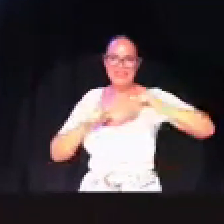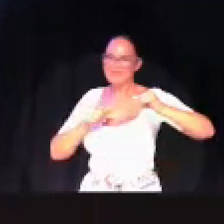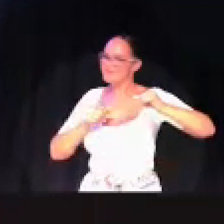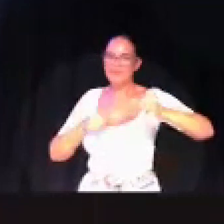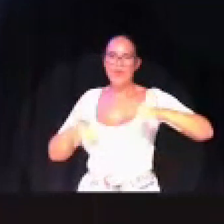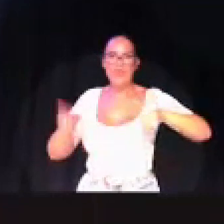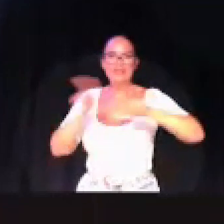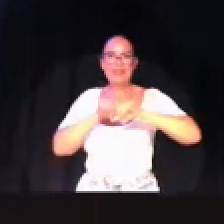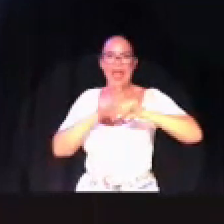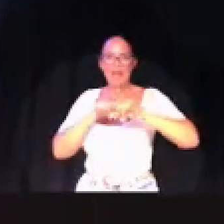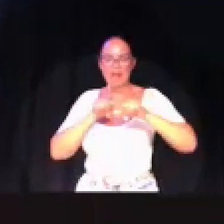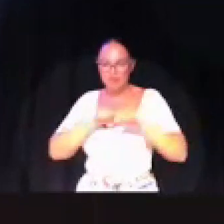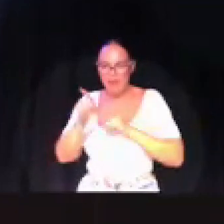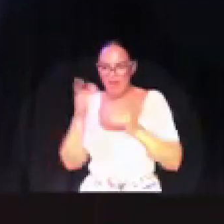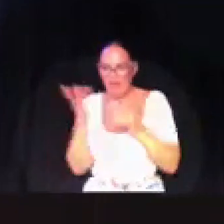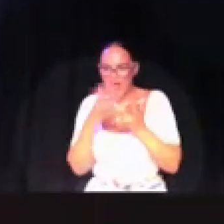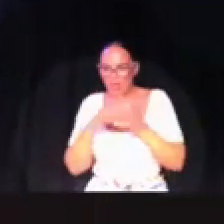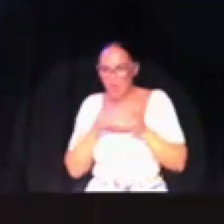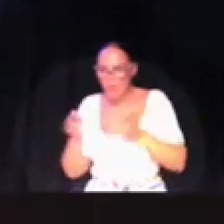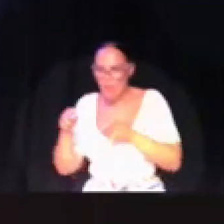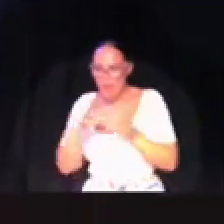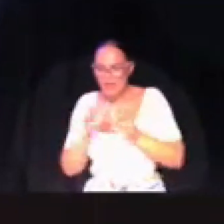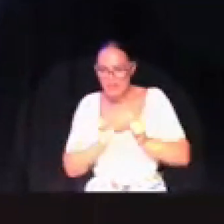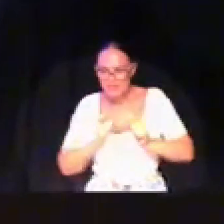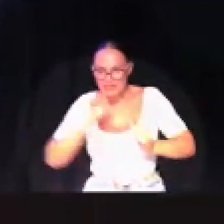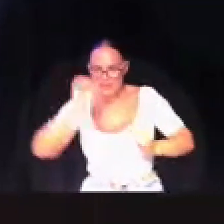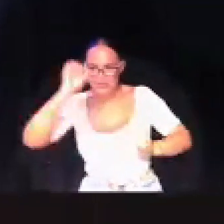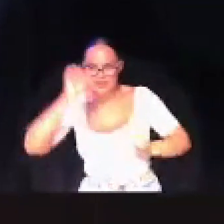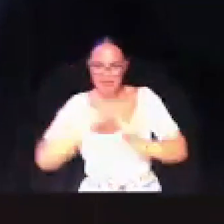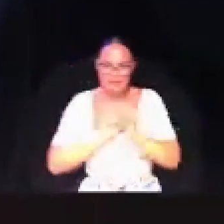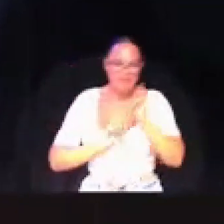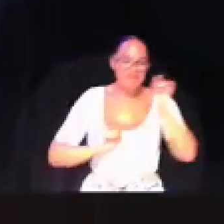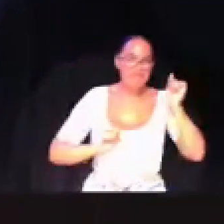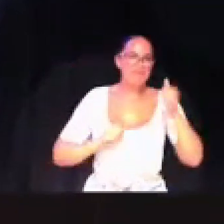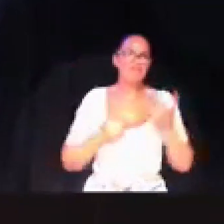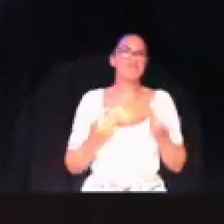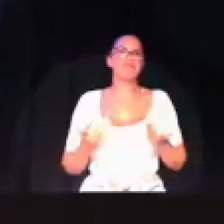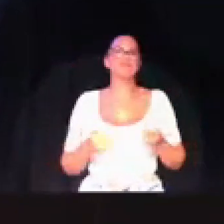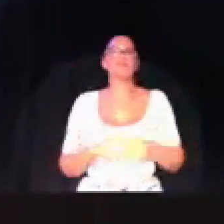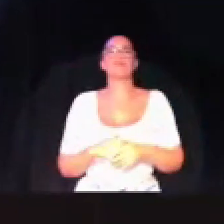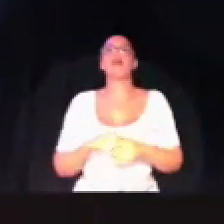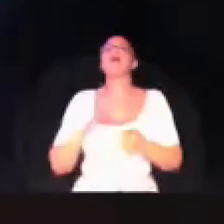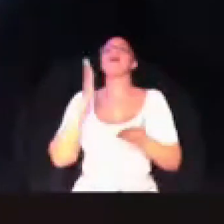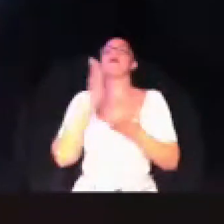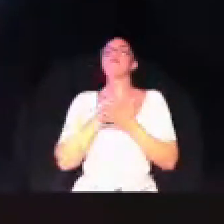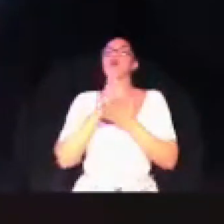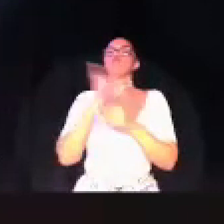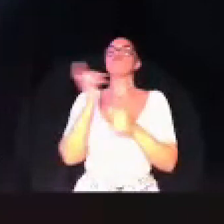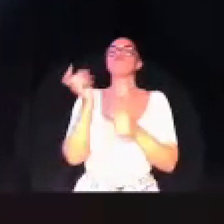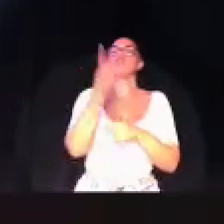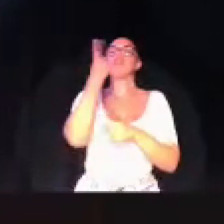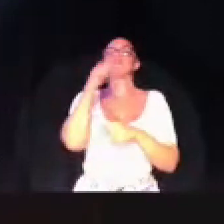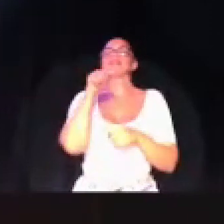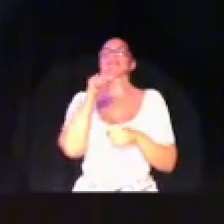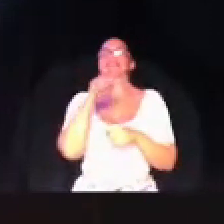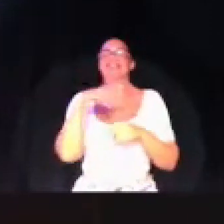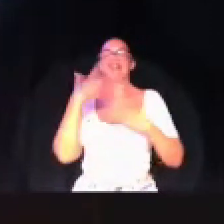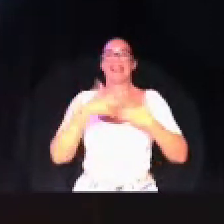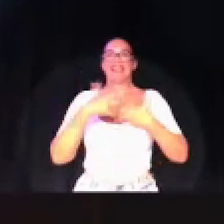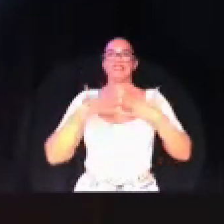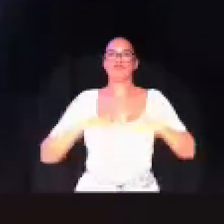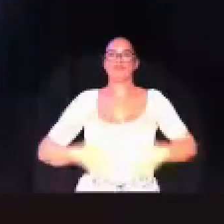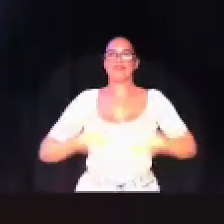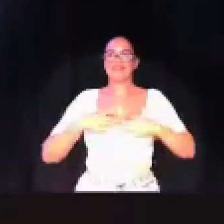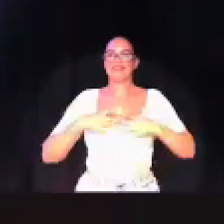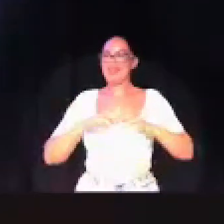the sound and find the gesture. It's like we realized that the instrument is a collaborator. It's like a third person